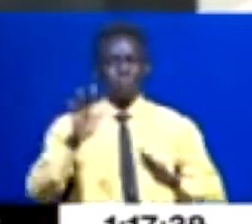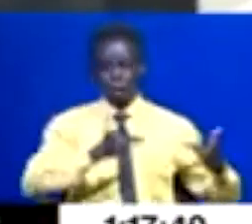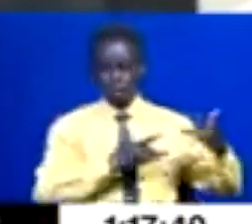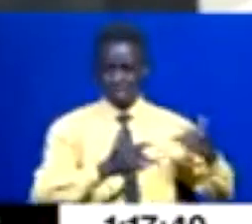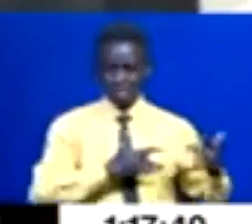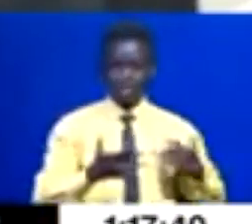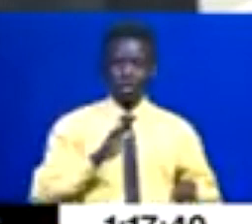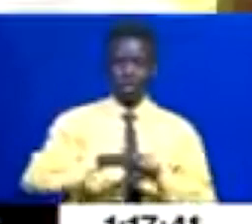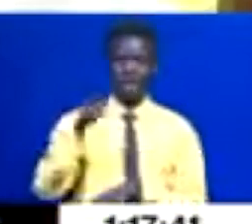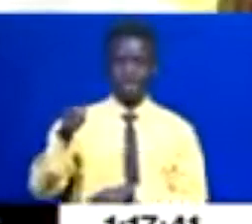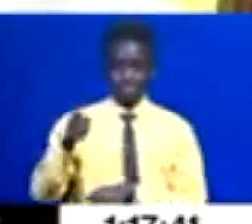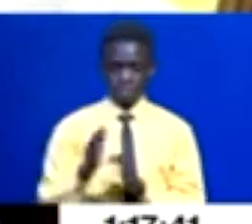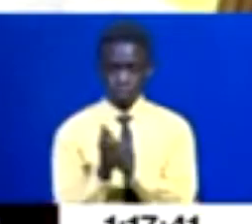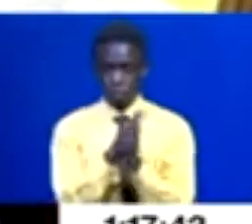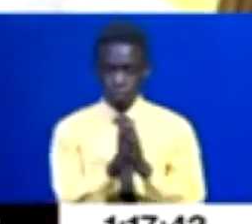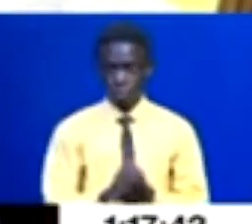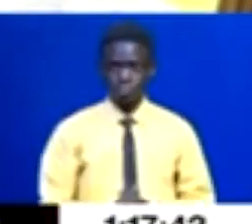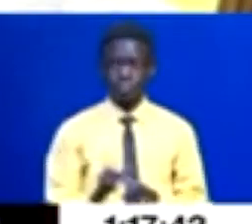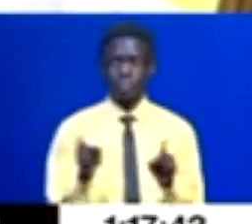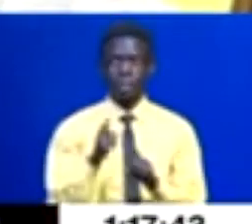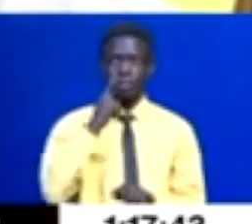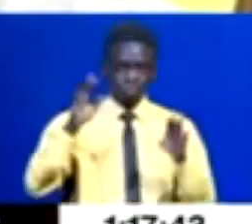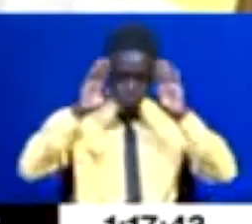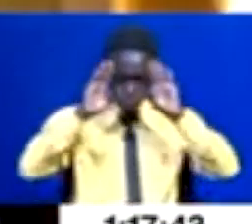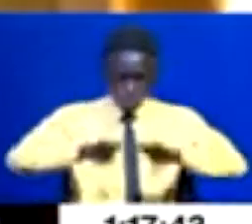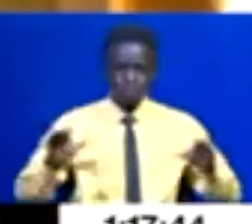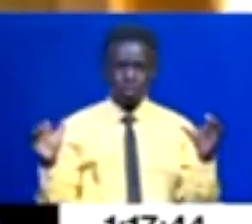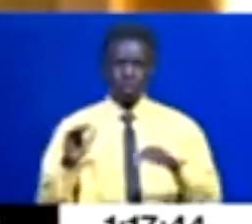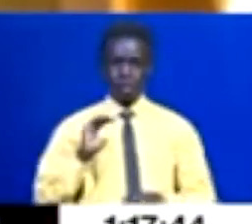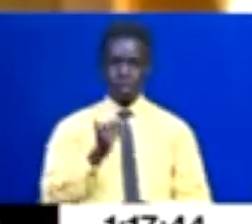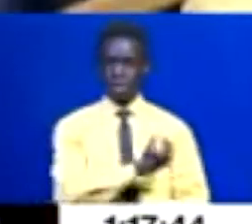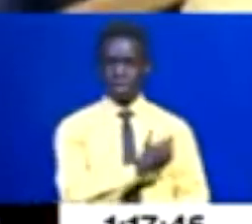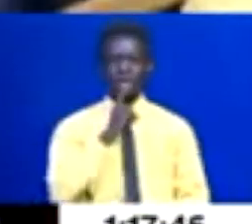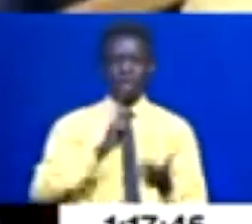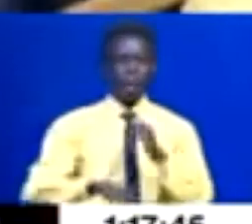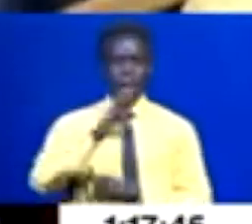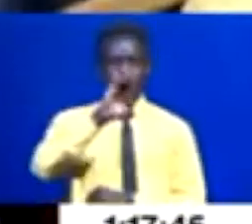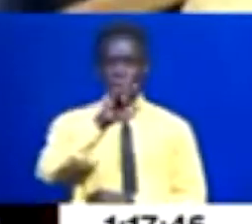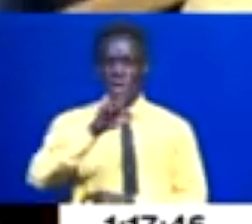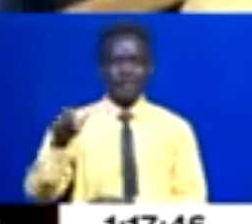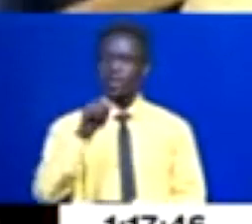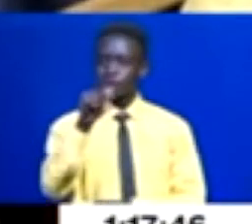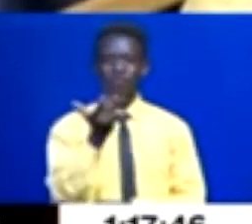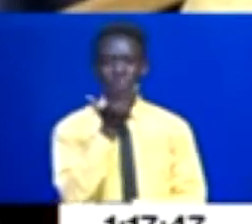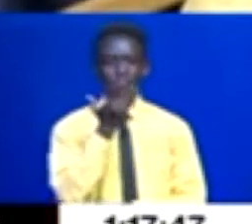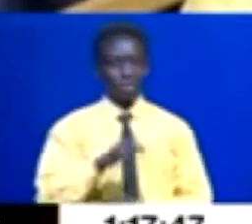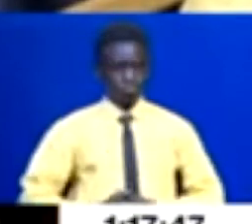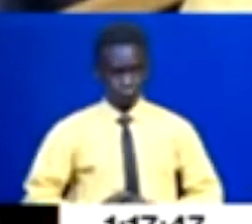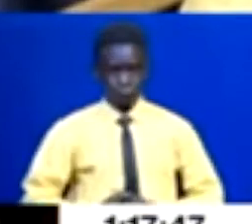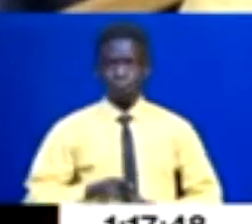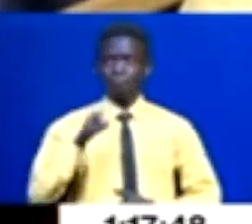Muslim National Advisory Council has also registered its objection, terming the bill unfavorable. Kwa hivyo Waislamu wanekata hii